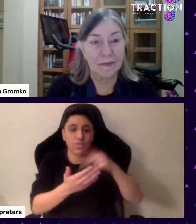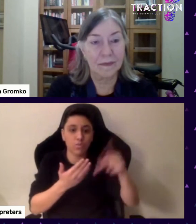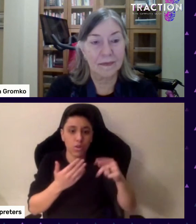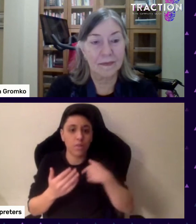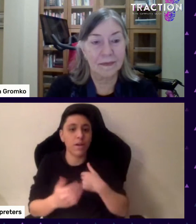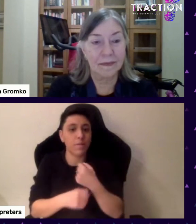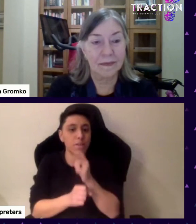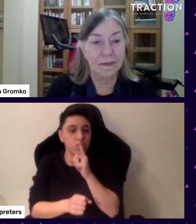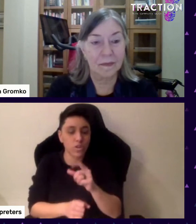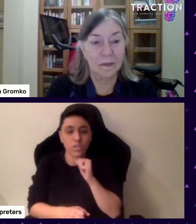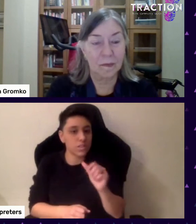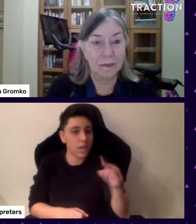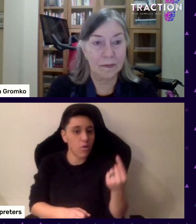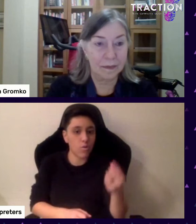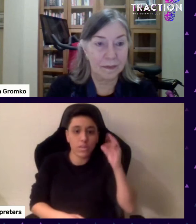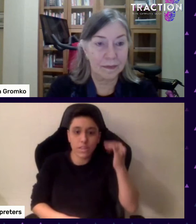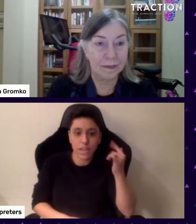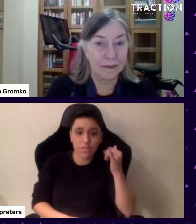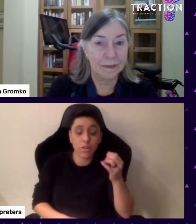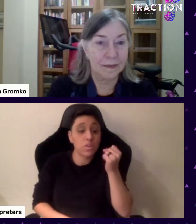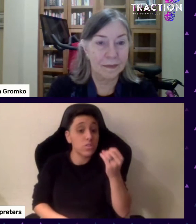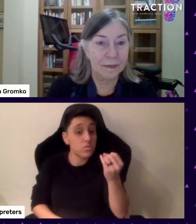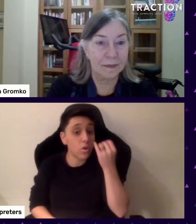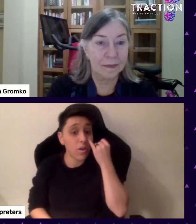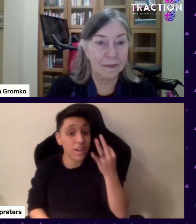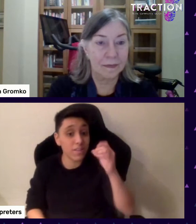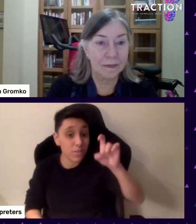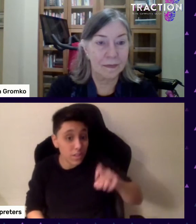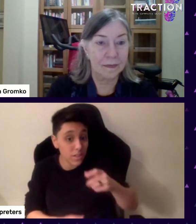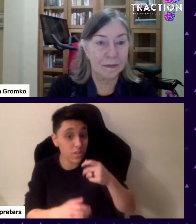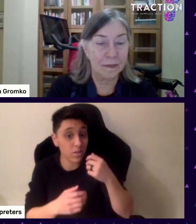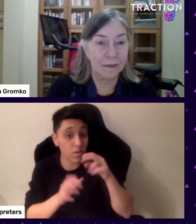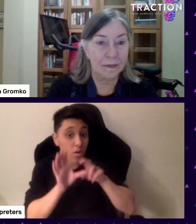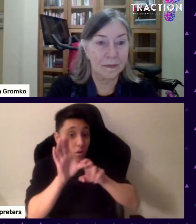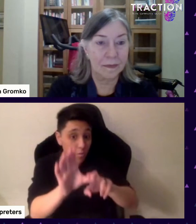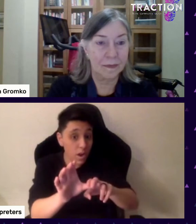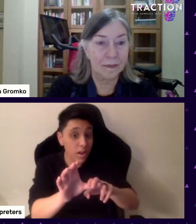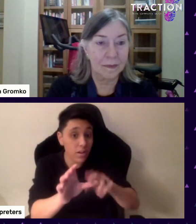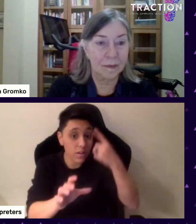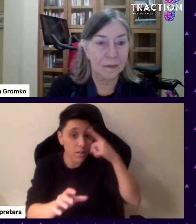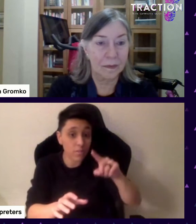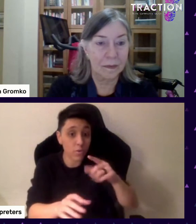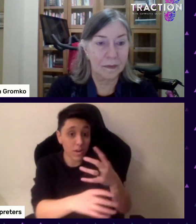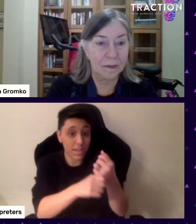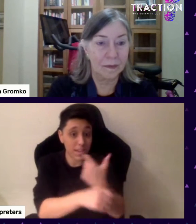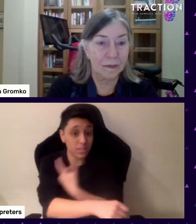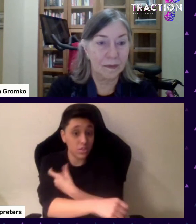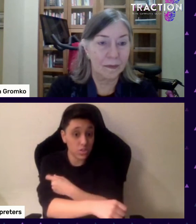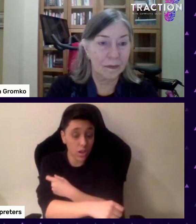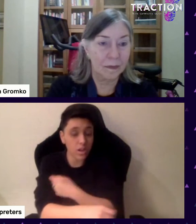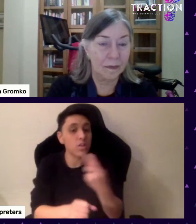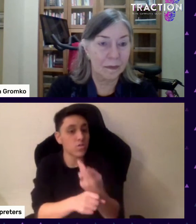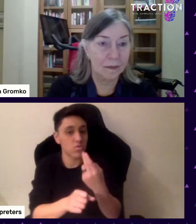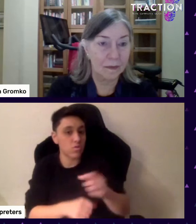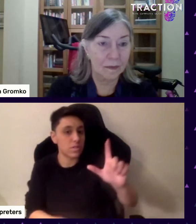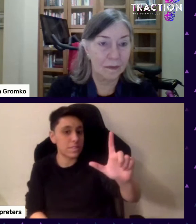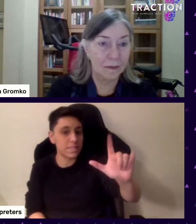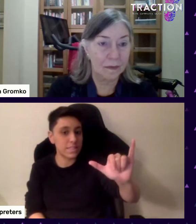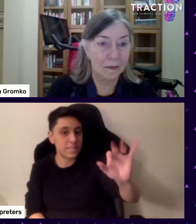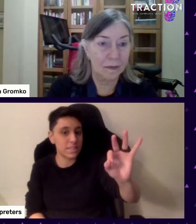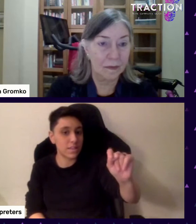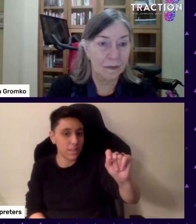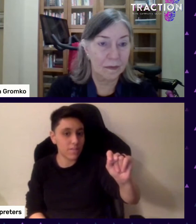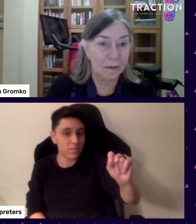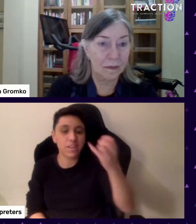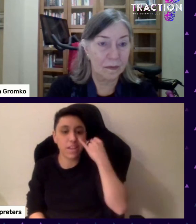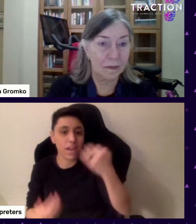California. So if you need a ride to get your shot, just you know, if you can do apps on your phone, I mean,